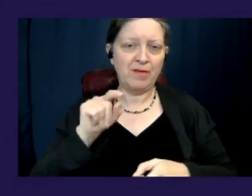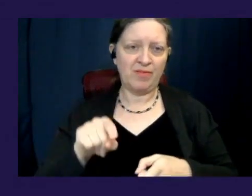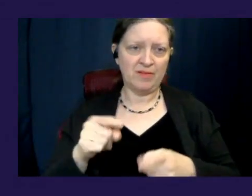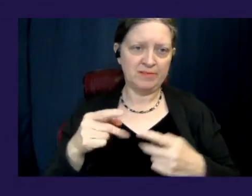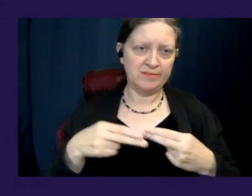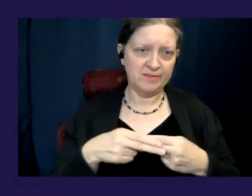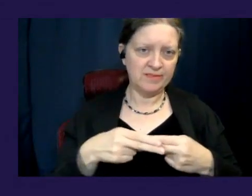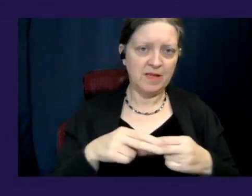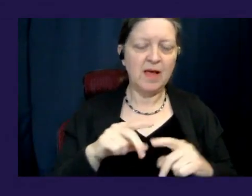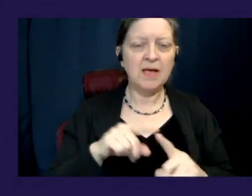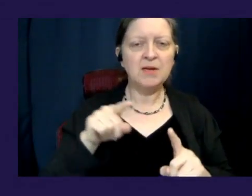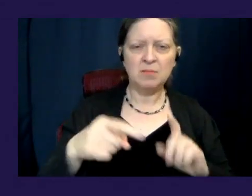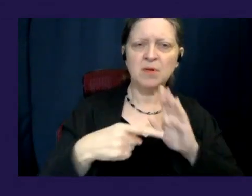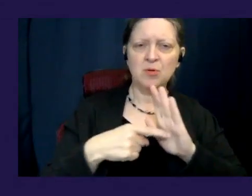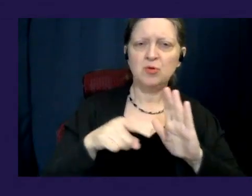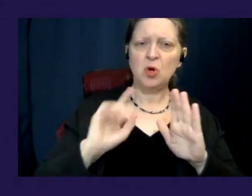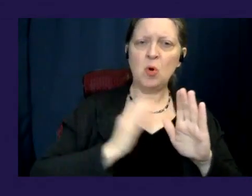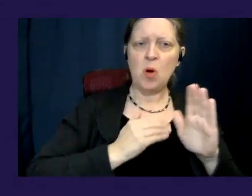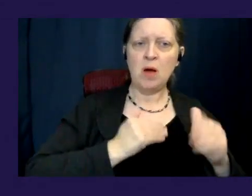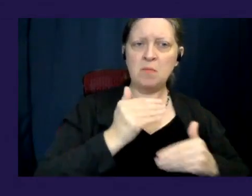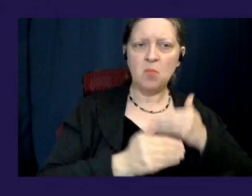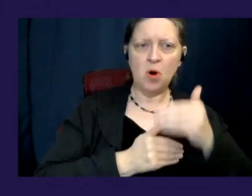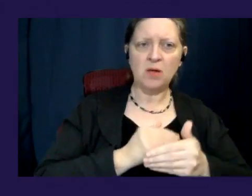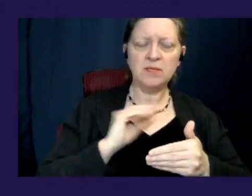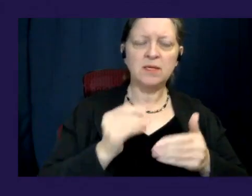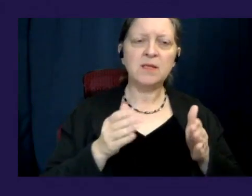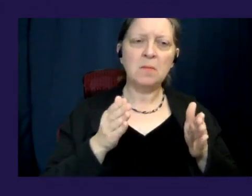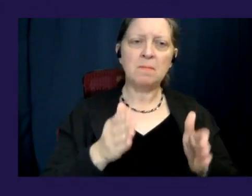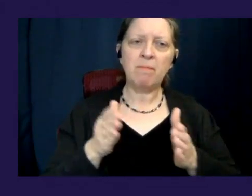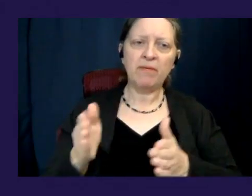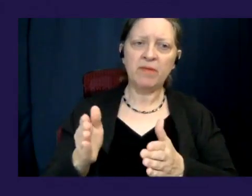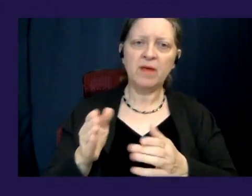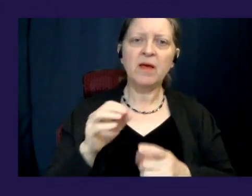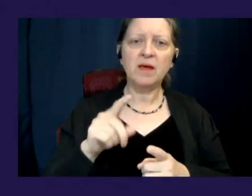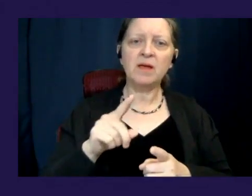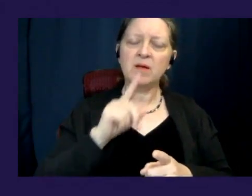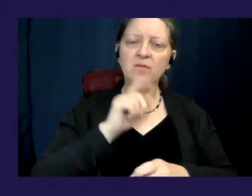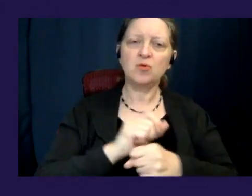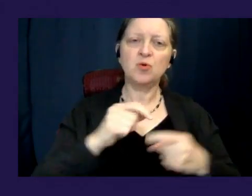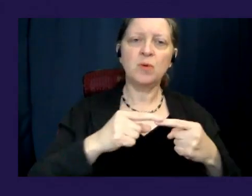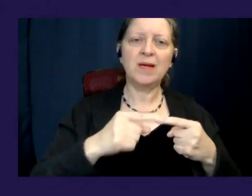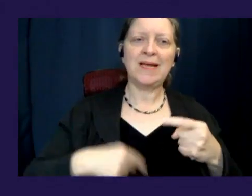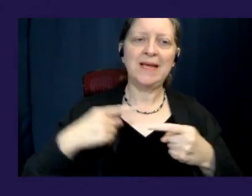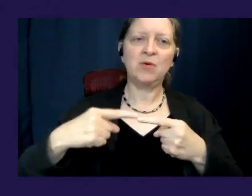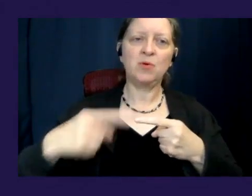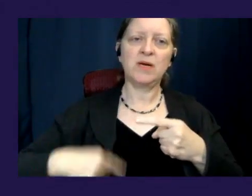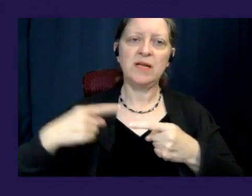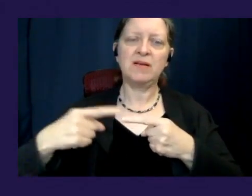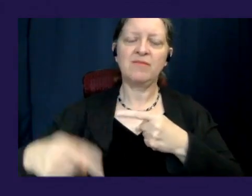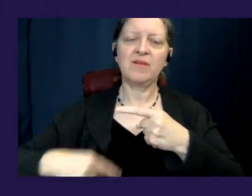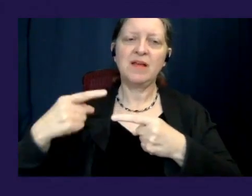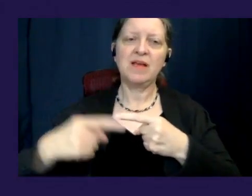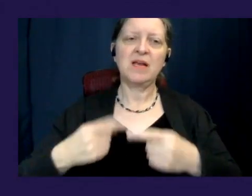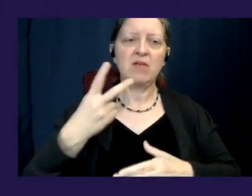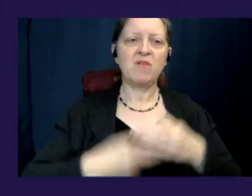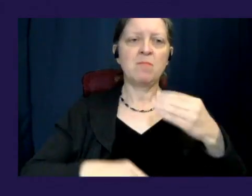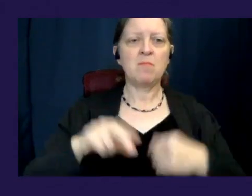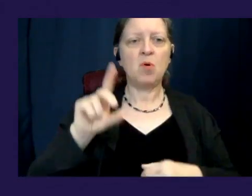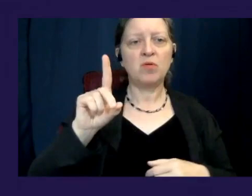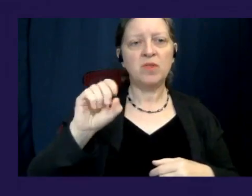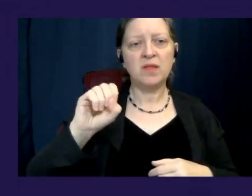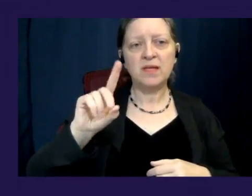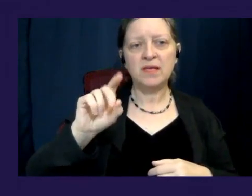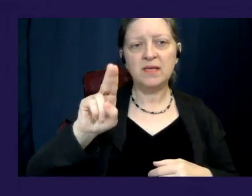this process and this methodology, a true iterative and deductive, inductive both approach, where